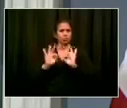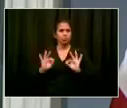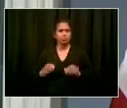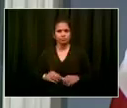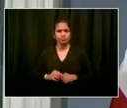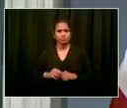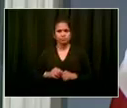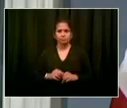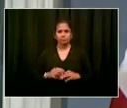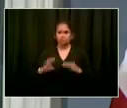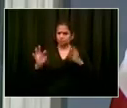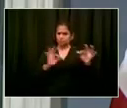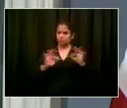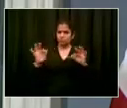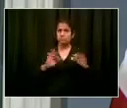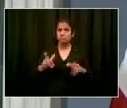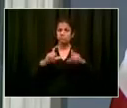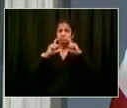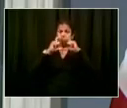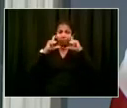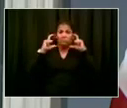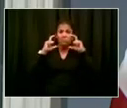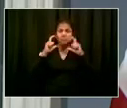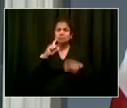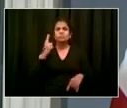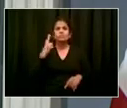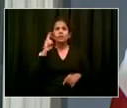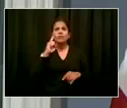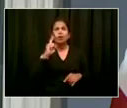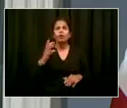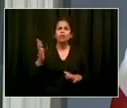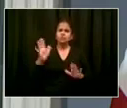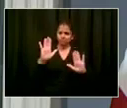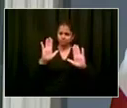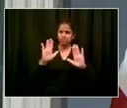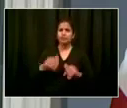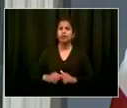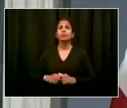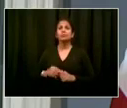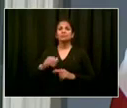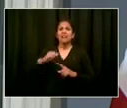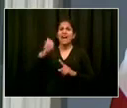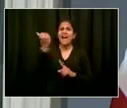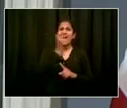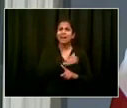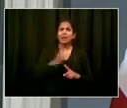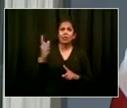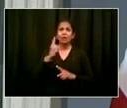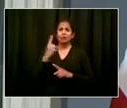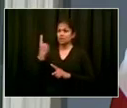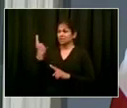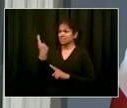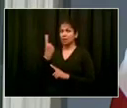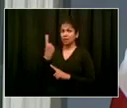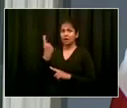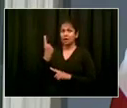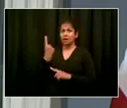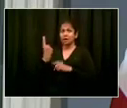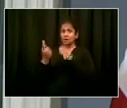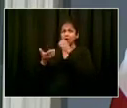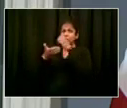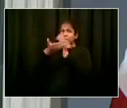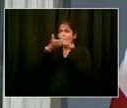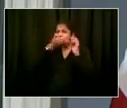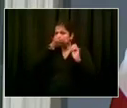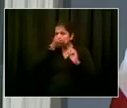well-secured disposable mask or cloth that covers your nose and mouth. A disposable mask, like